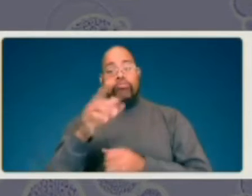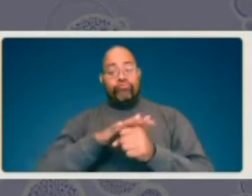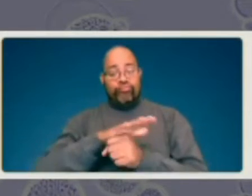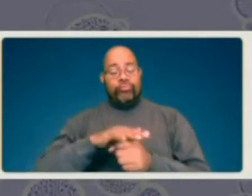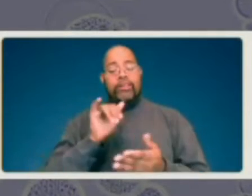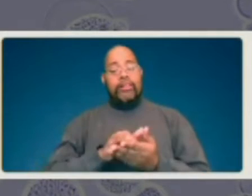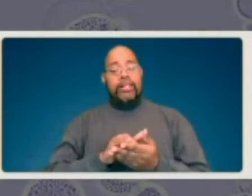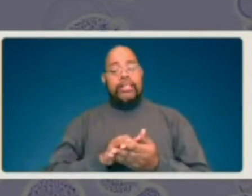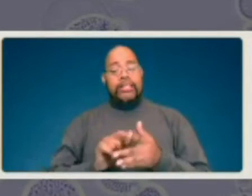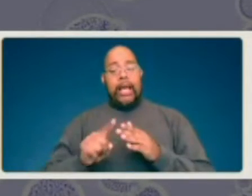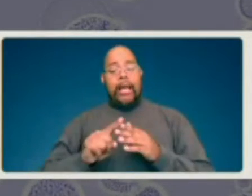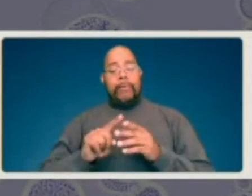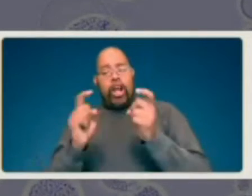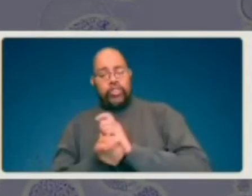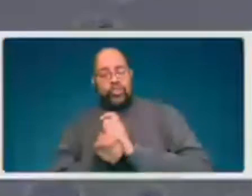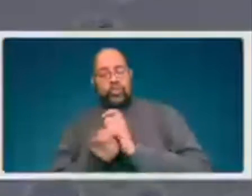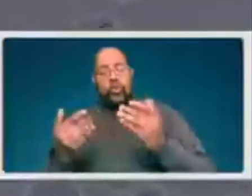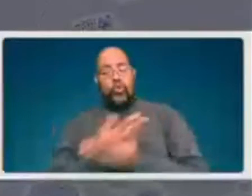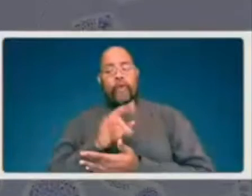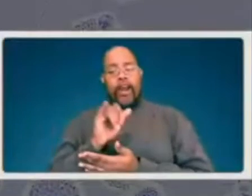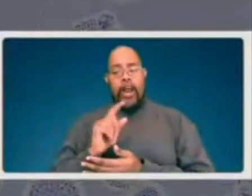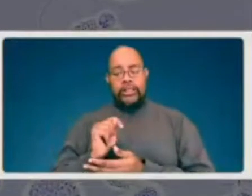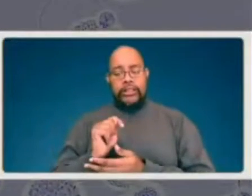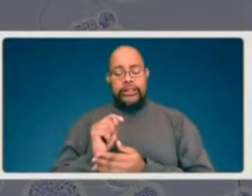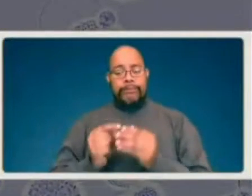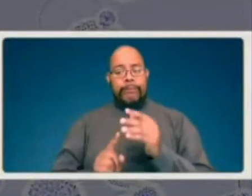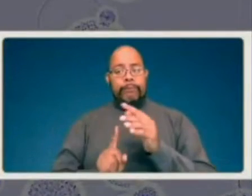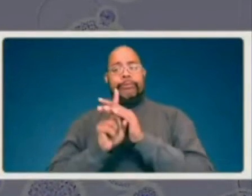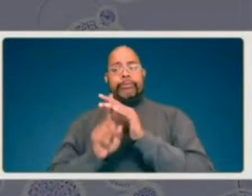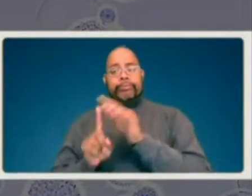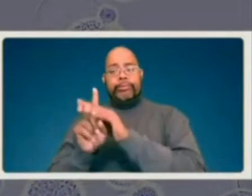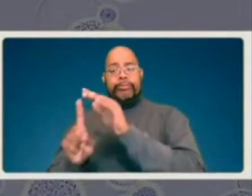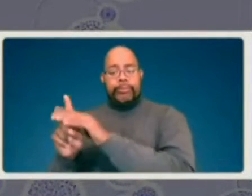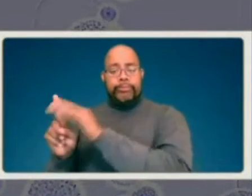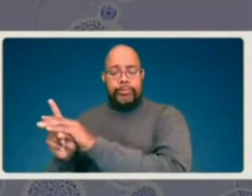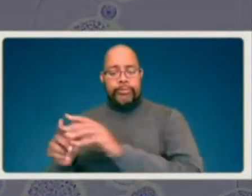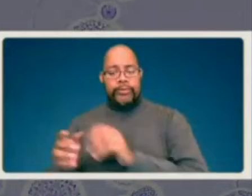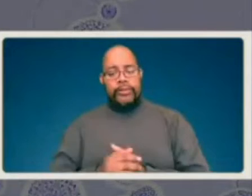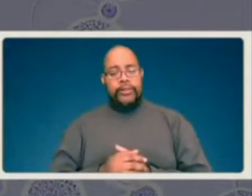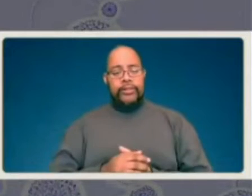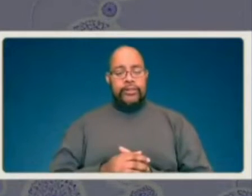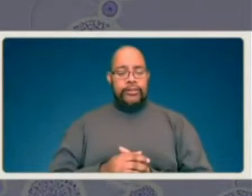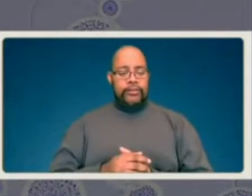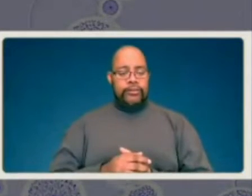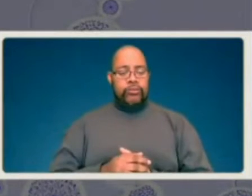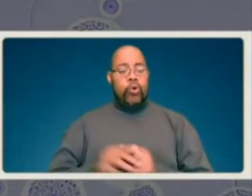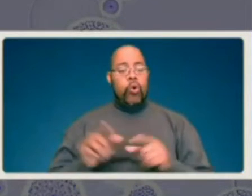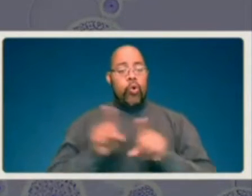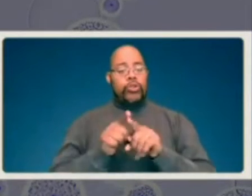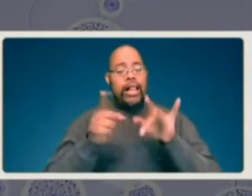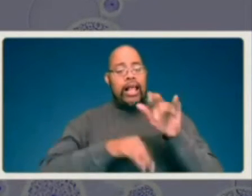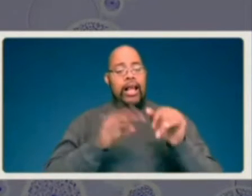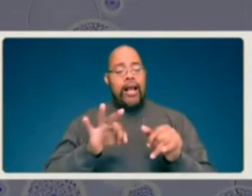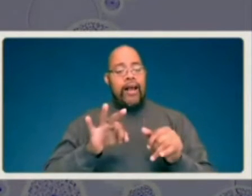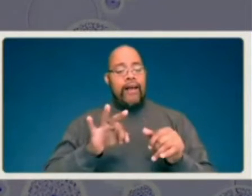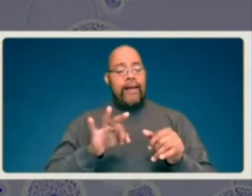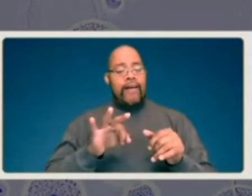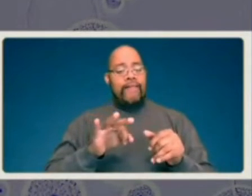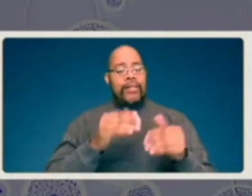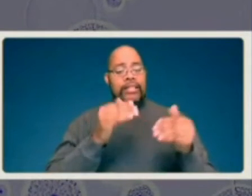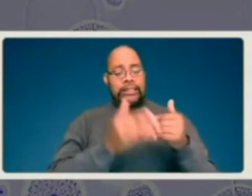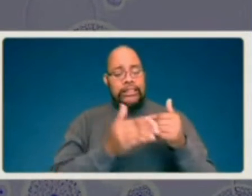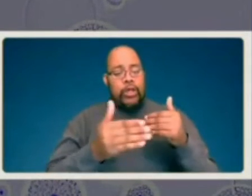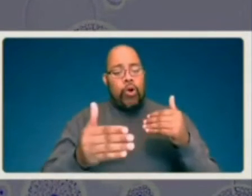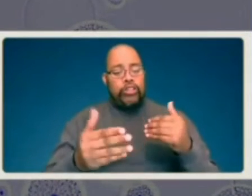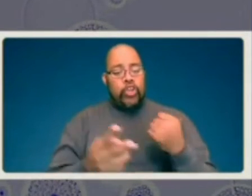escape mutation as new variants emerge in the case of SARS-CoV-2. Also, the lack of sequence conservation